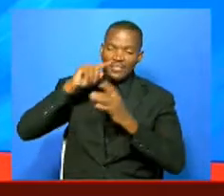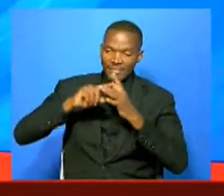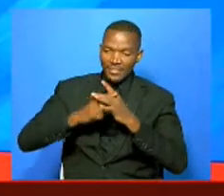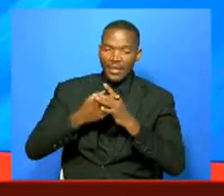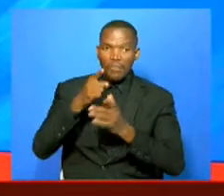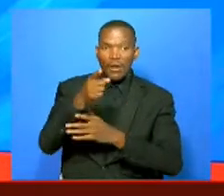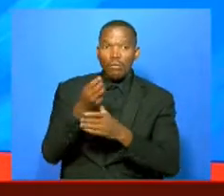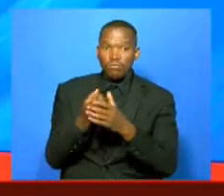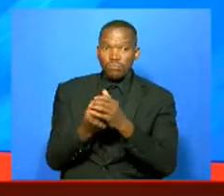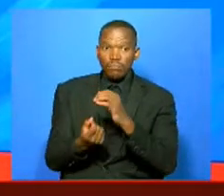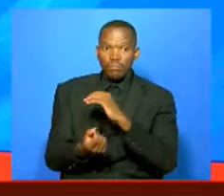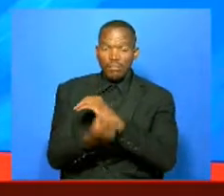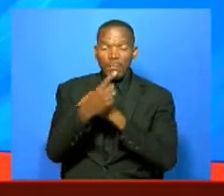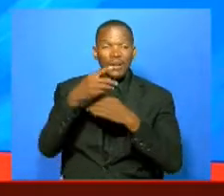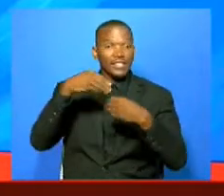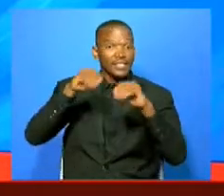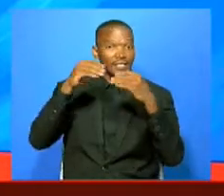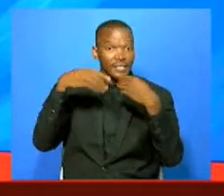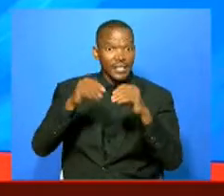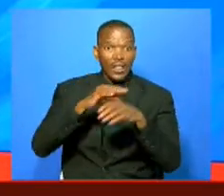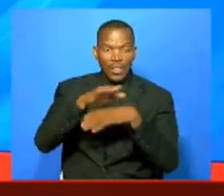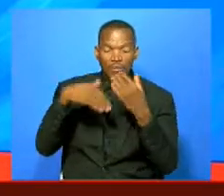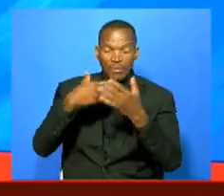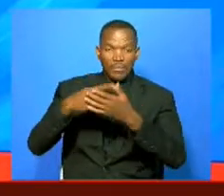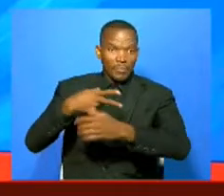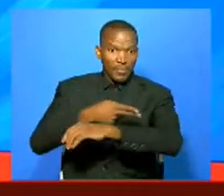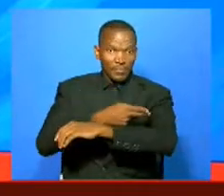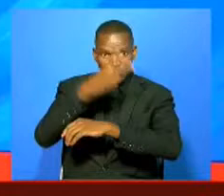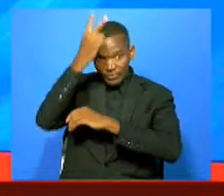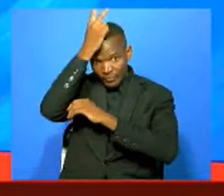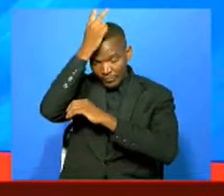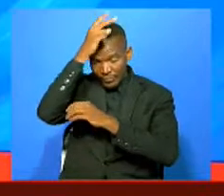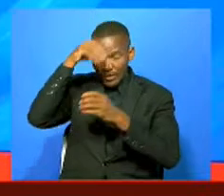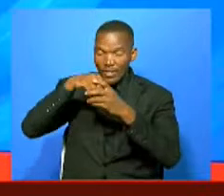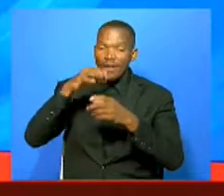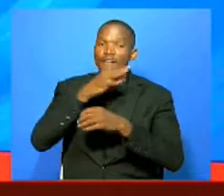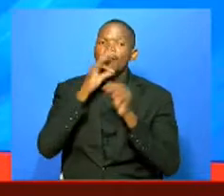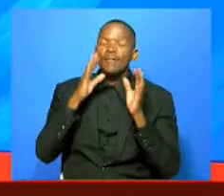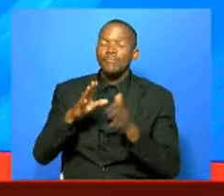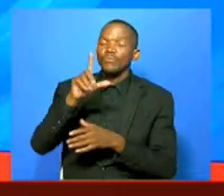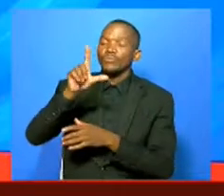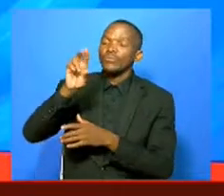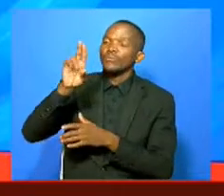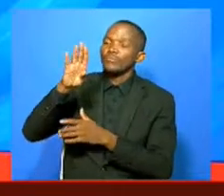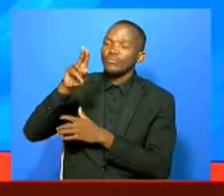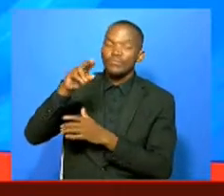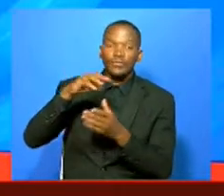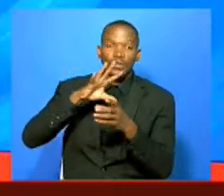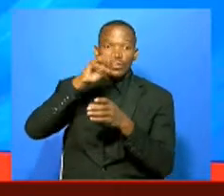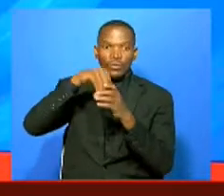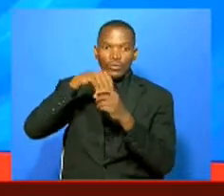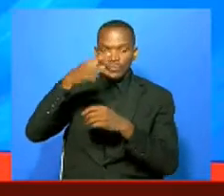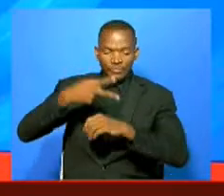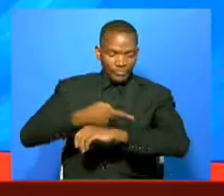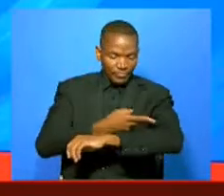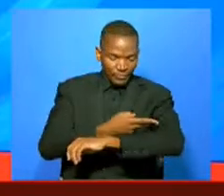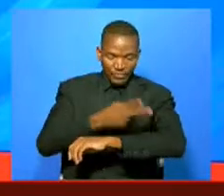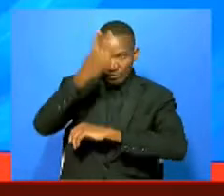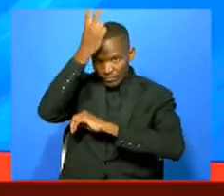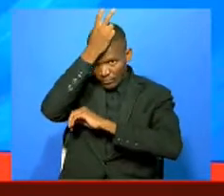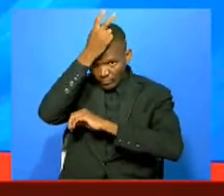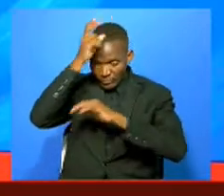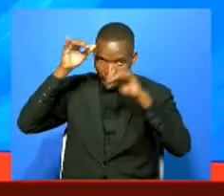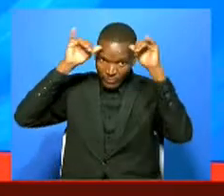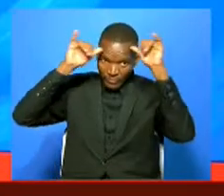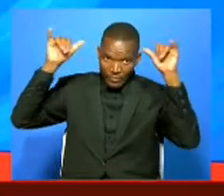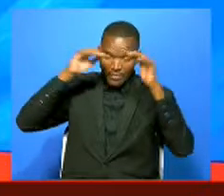semmuso thulaganyo ya thekiso ka palobalo ya dihutshane kwa polaseng ya lobu. Thekiso eo e ne e akaretsa dinku, dipodi le dikgomo